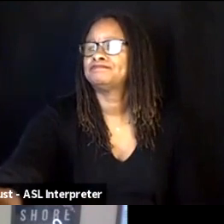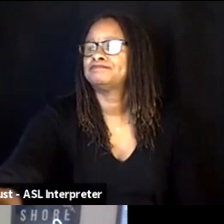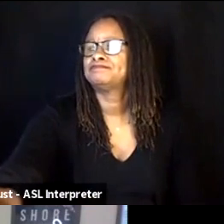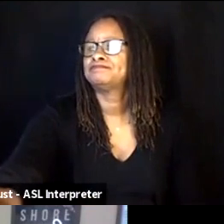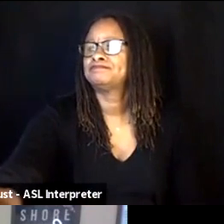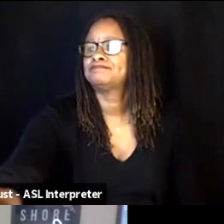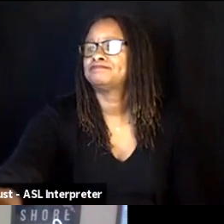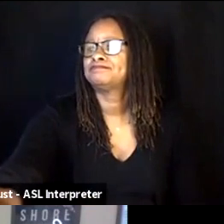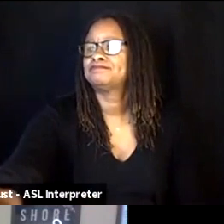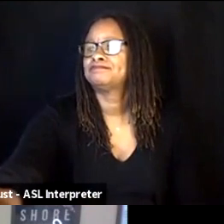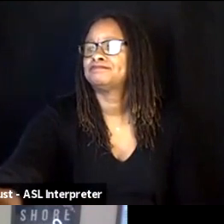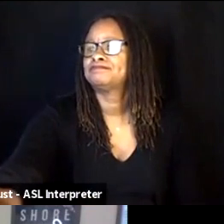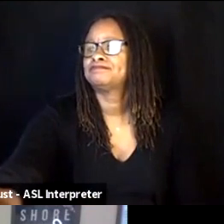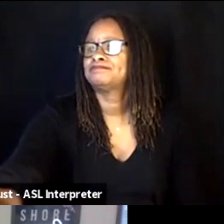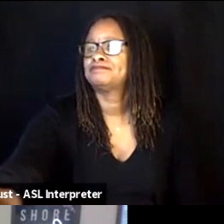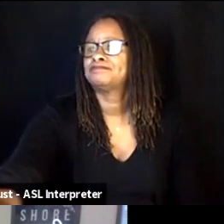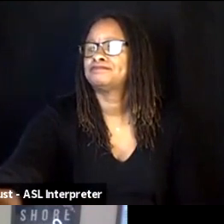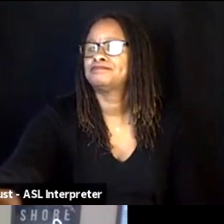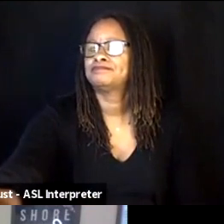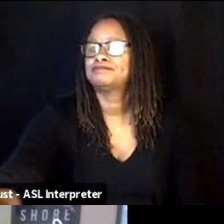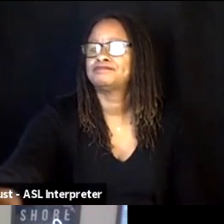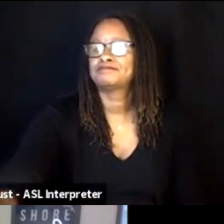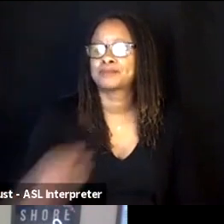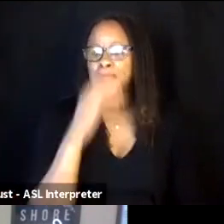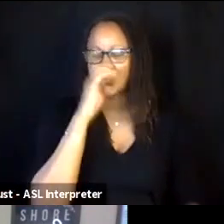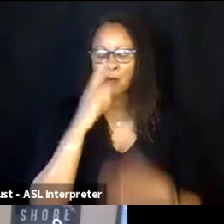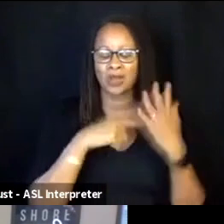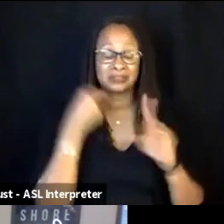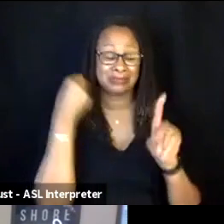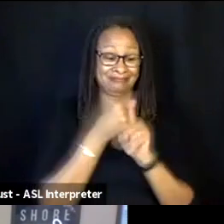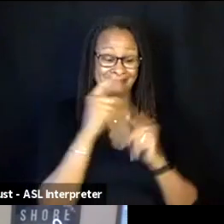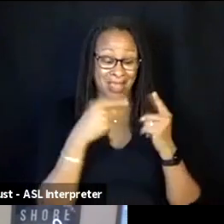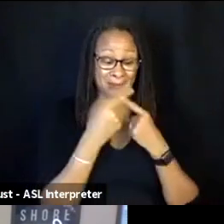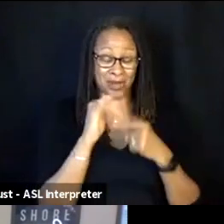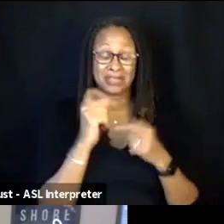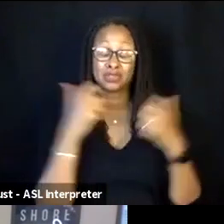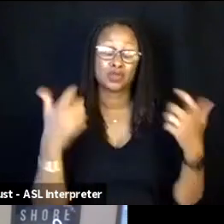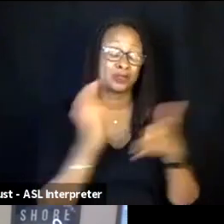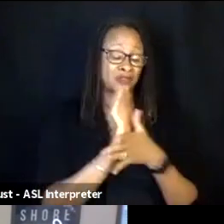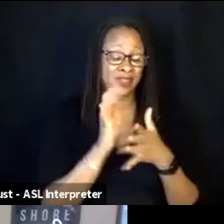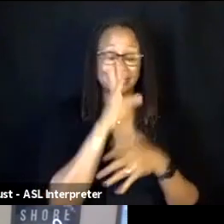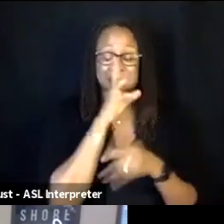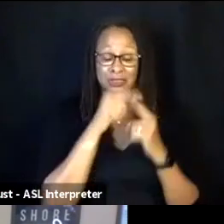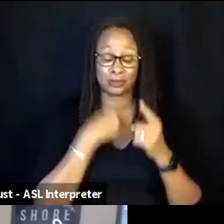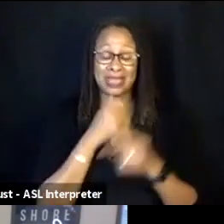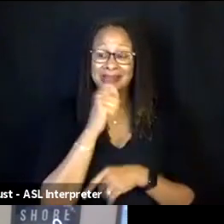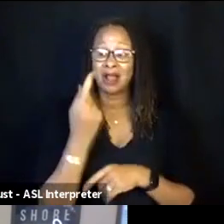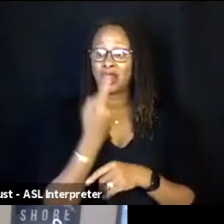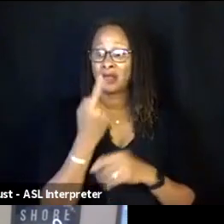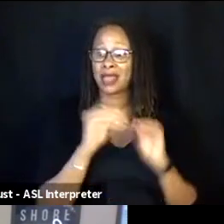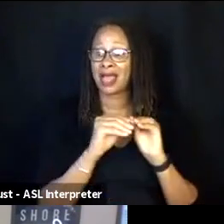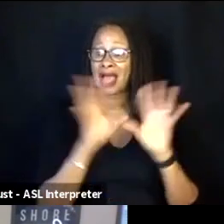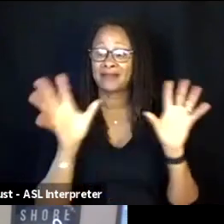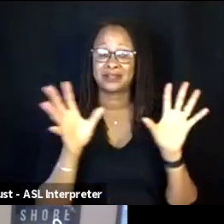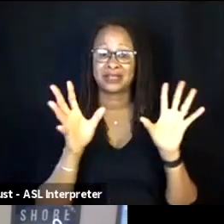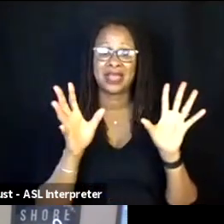Yeah, I think what has been striking me about it, and so much of the film that speaks to me, is not only that obviously Sarah is a